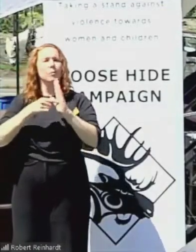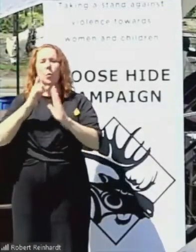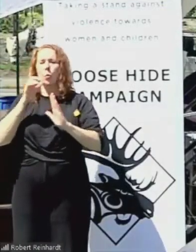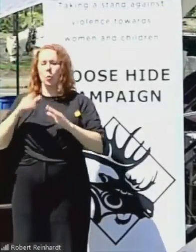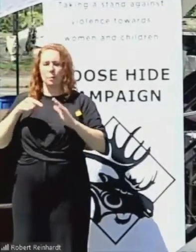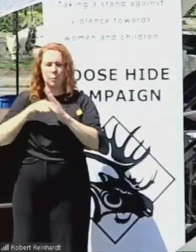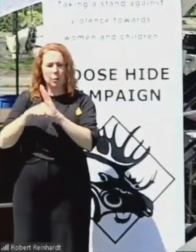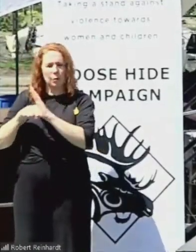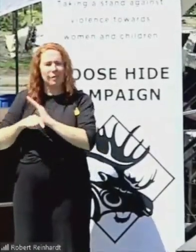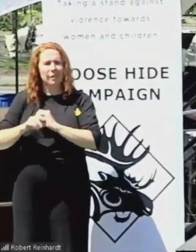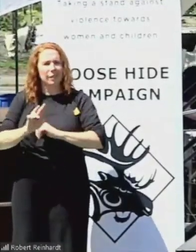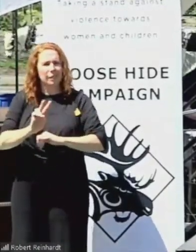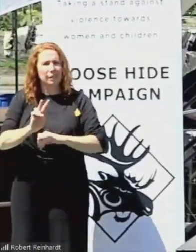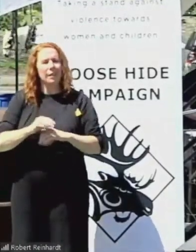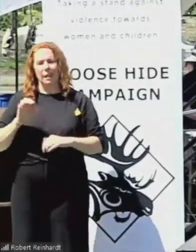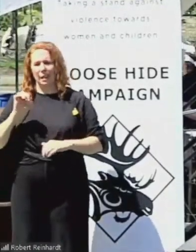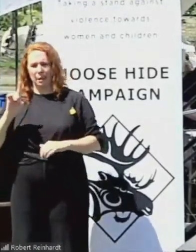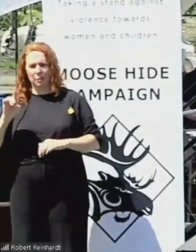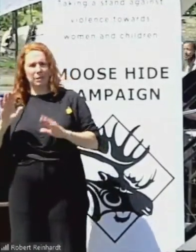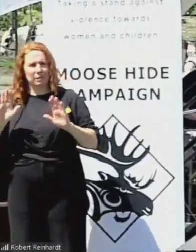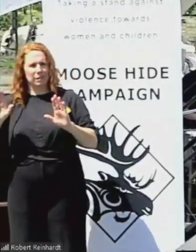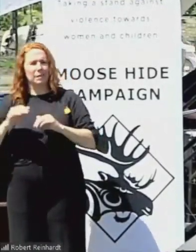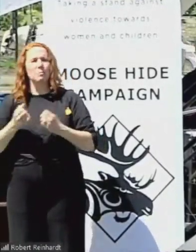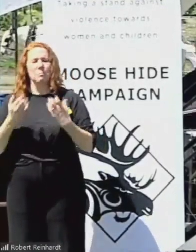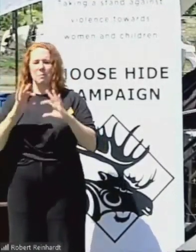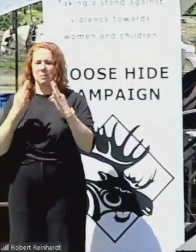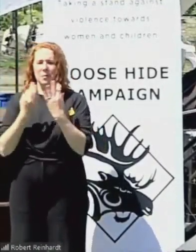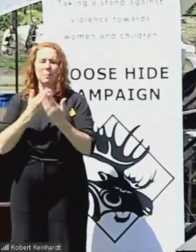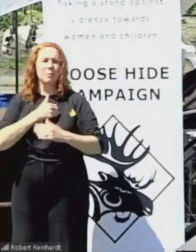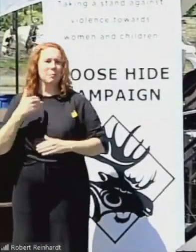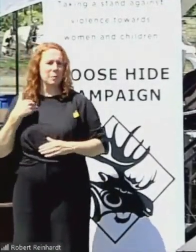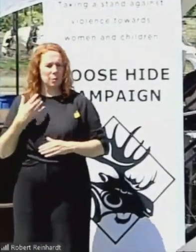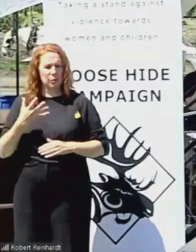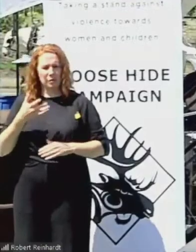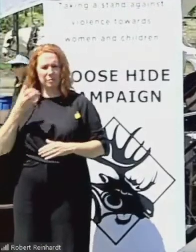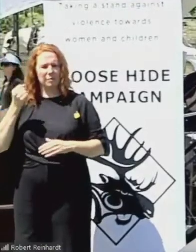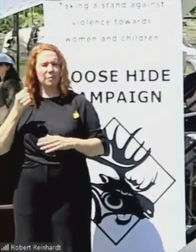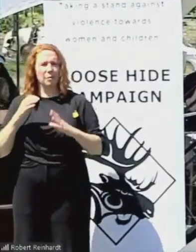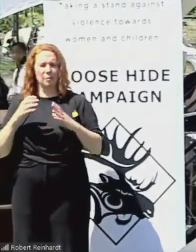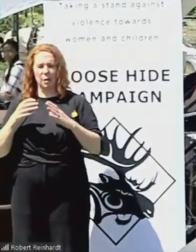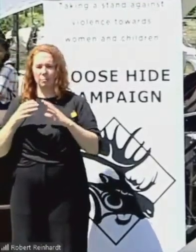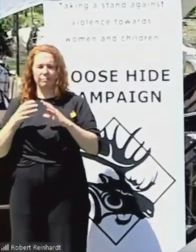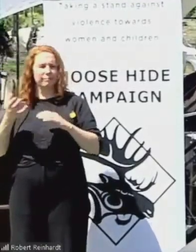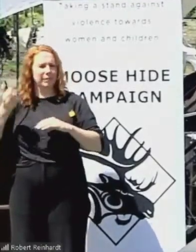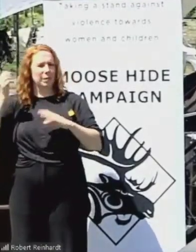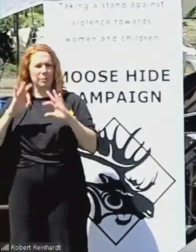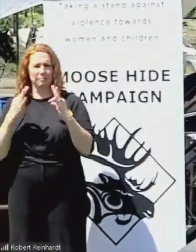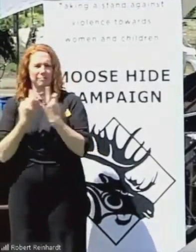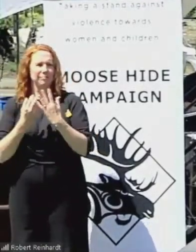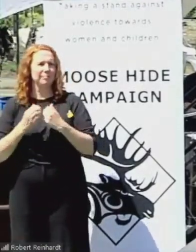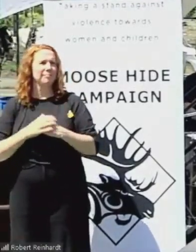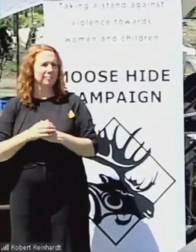murdered in Vancouver and in Edmonton. Many of my family members were taken away from our family. Hi.